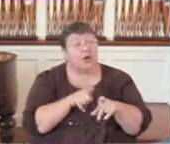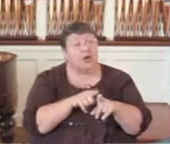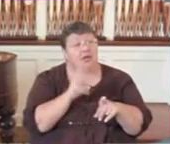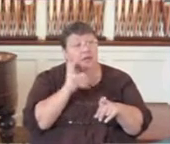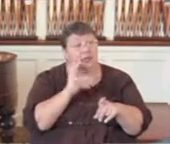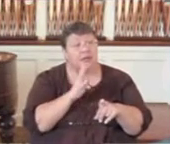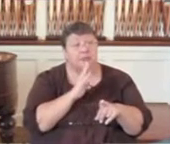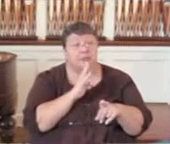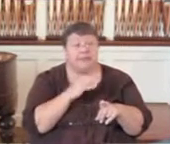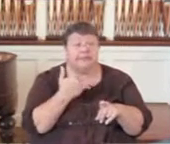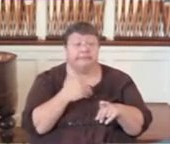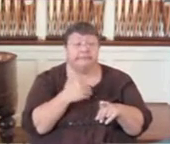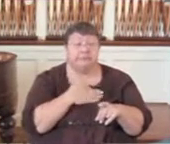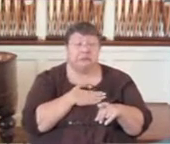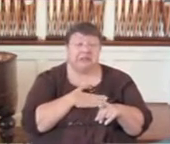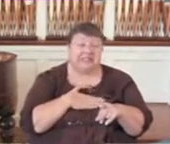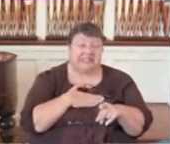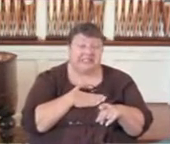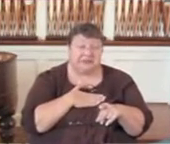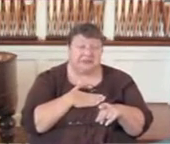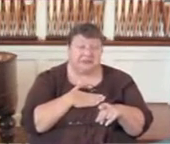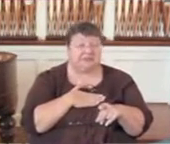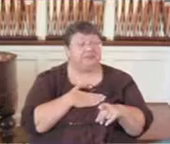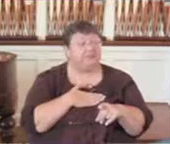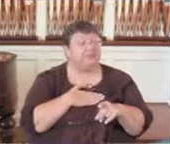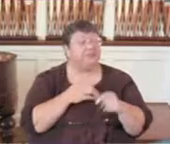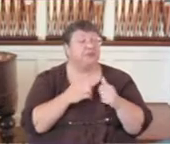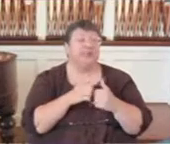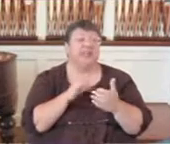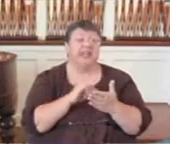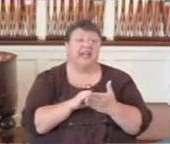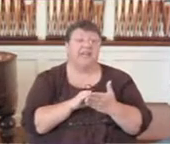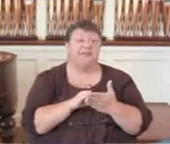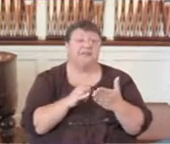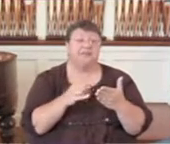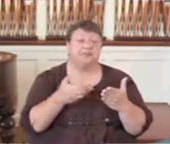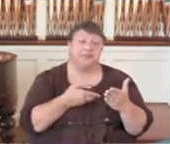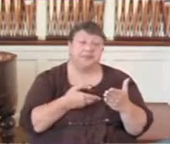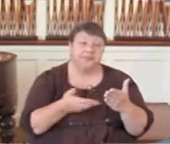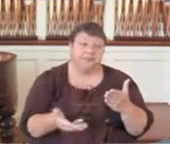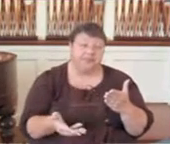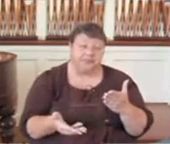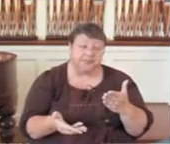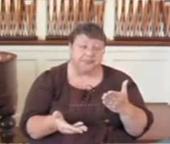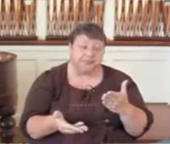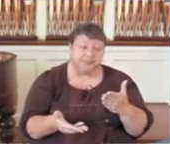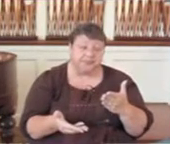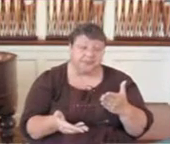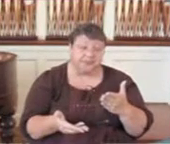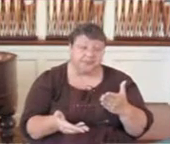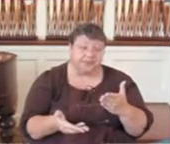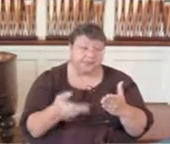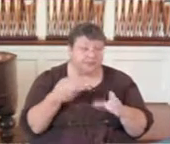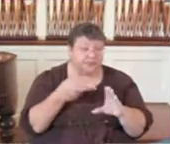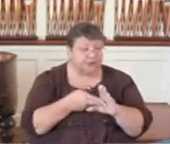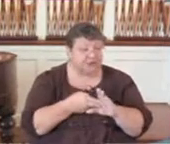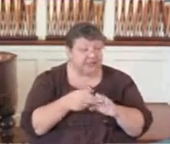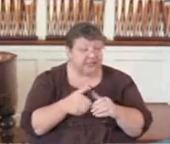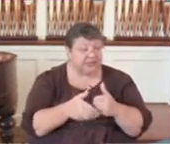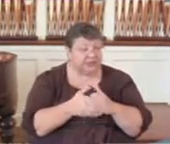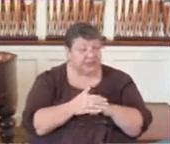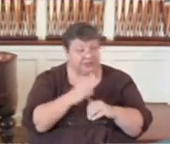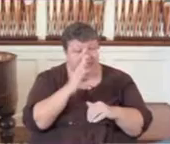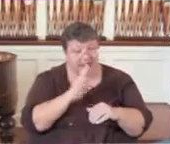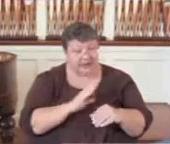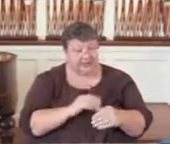be pleased. So with that, I invite you to join me in worshiping